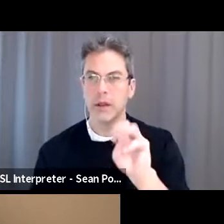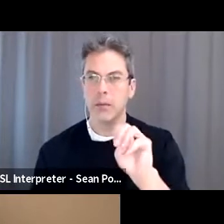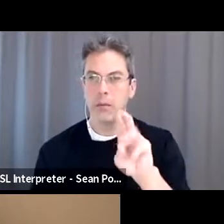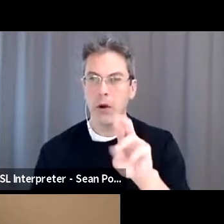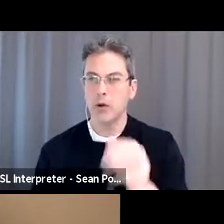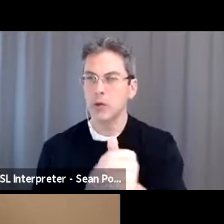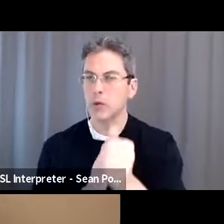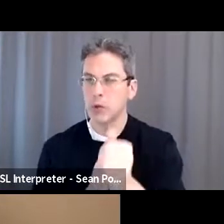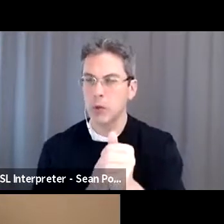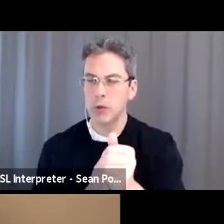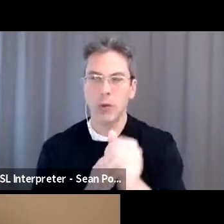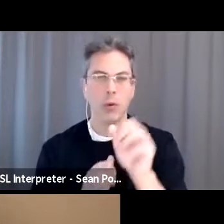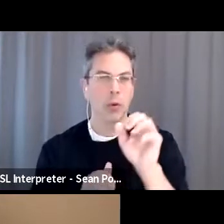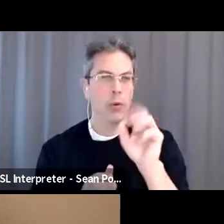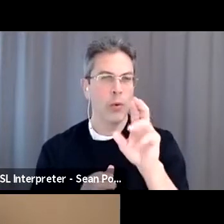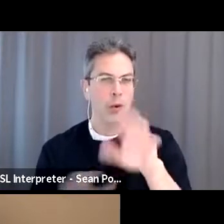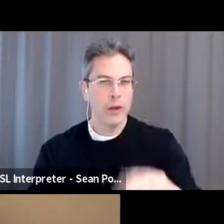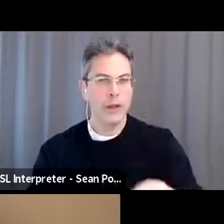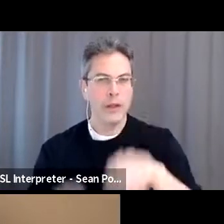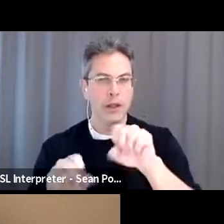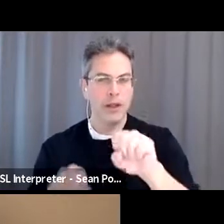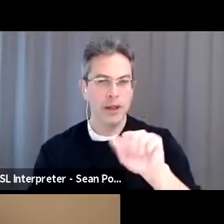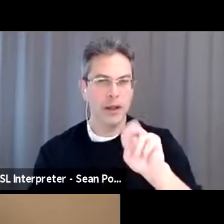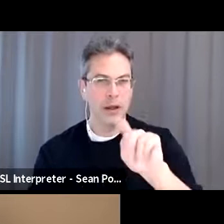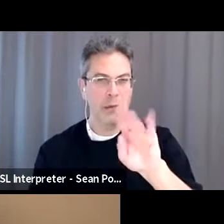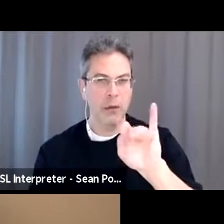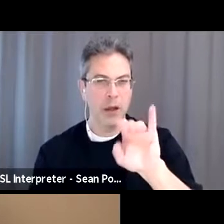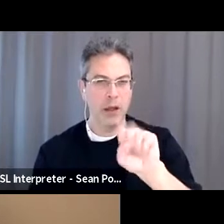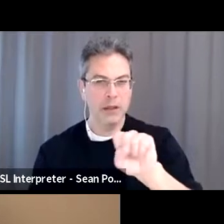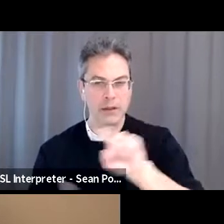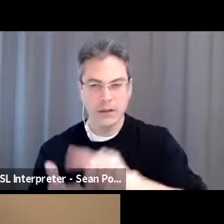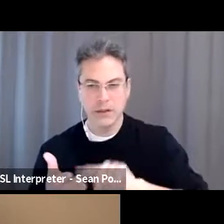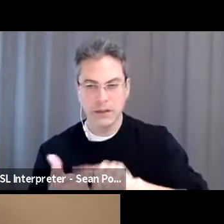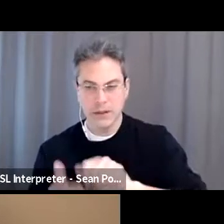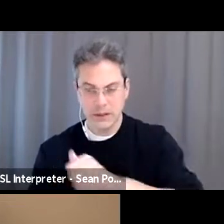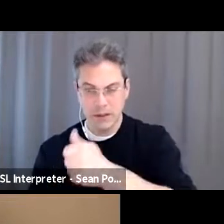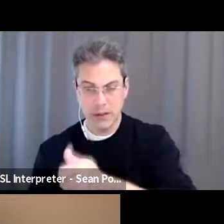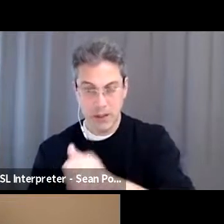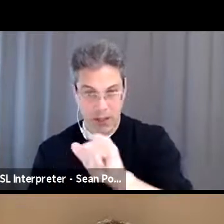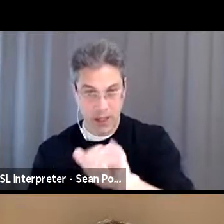of antibiotics enough to address the global threat?